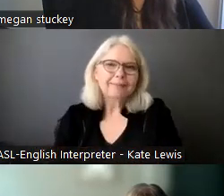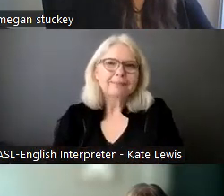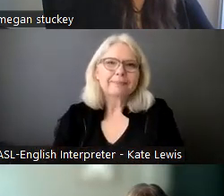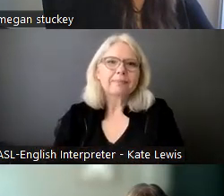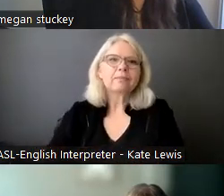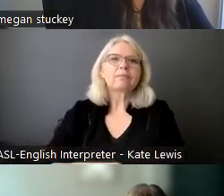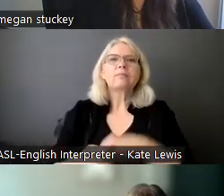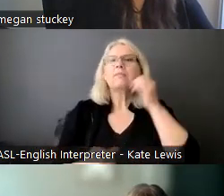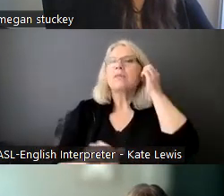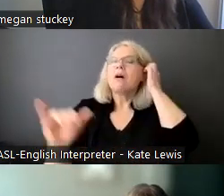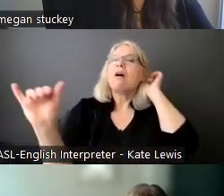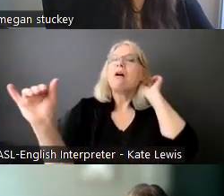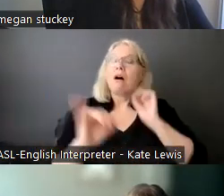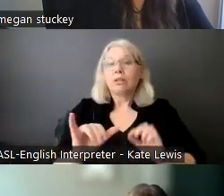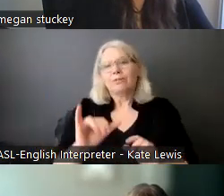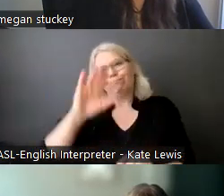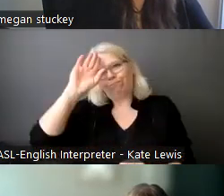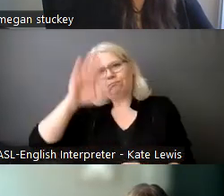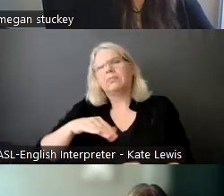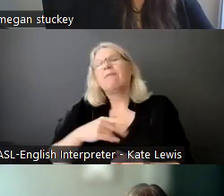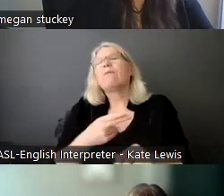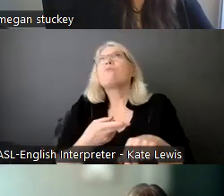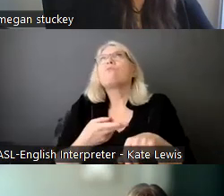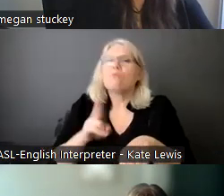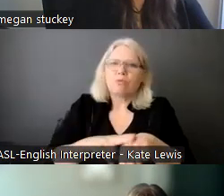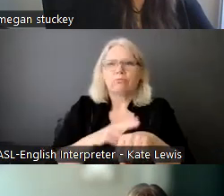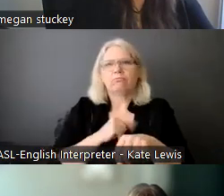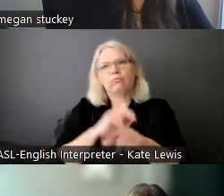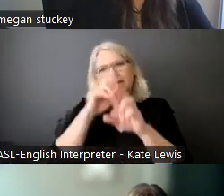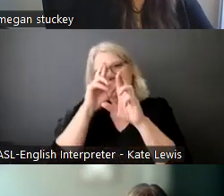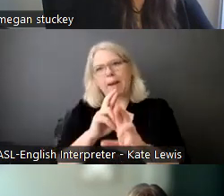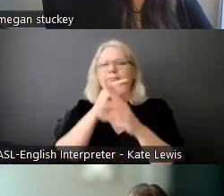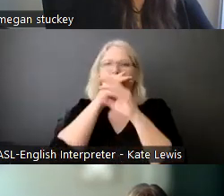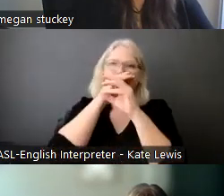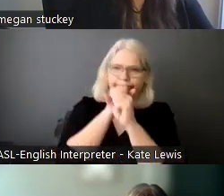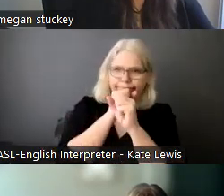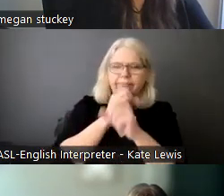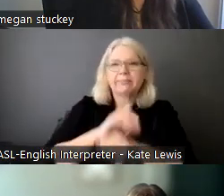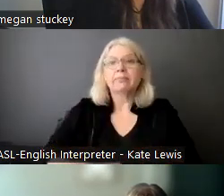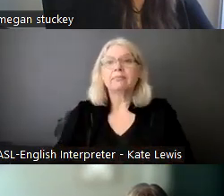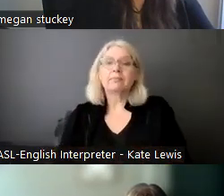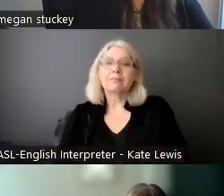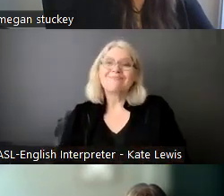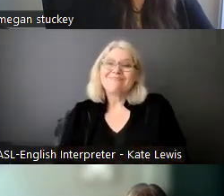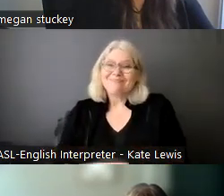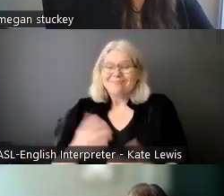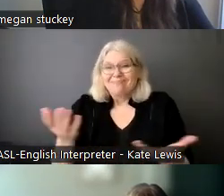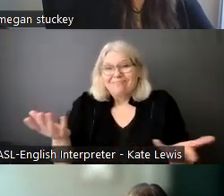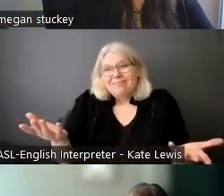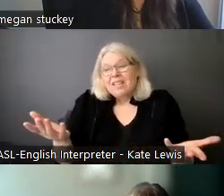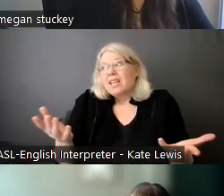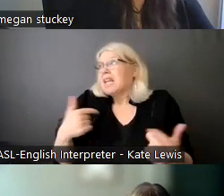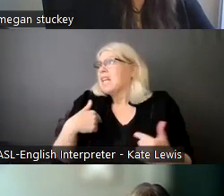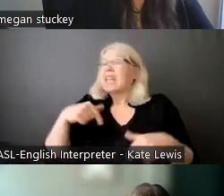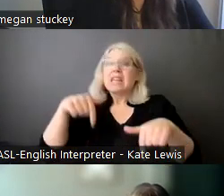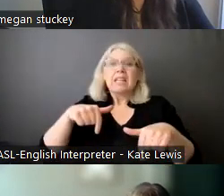respect everybody's privacy and confidentiality. We are aware that very personal circumstances may arise